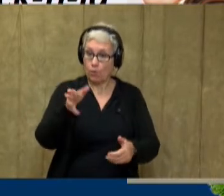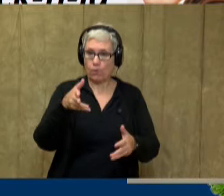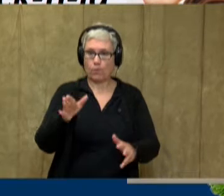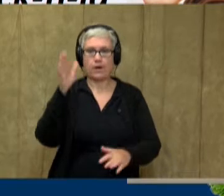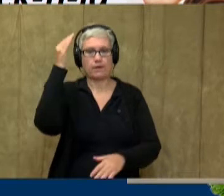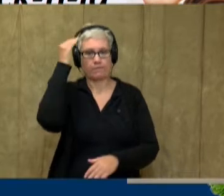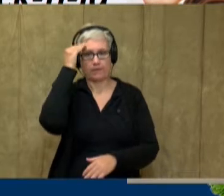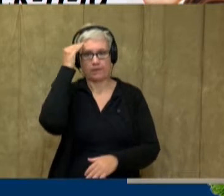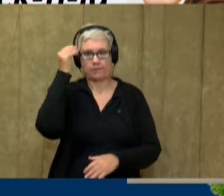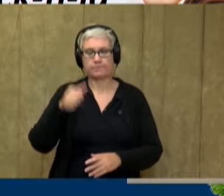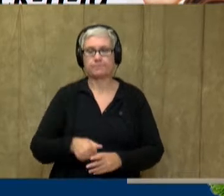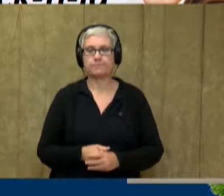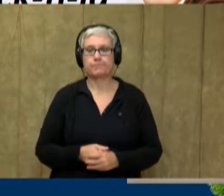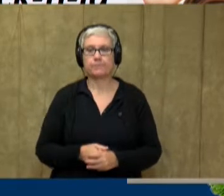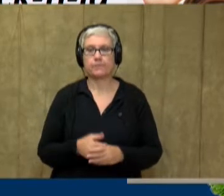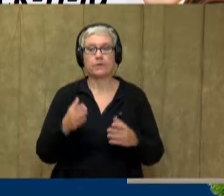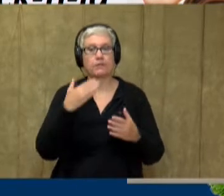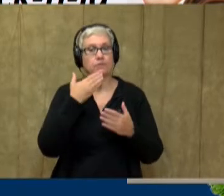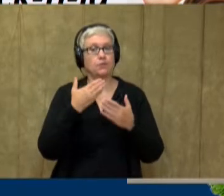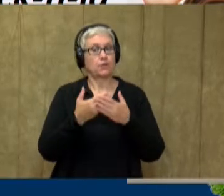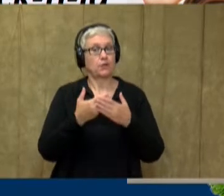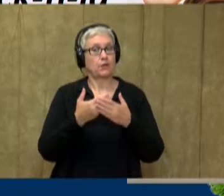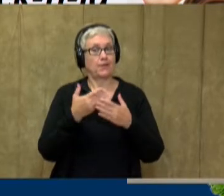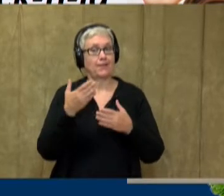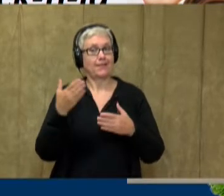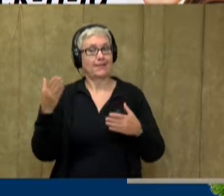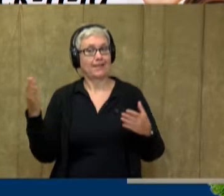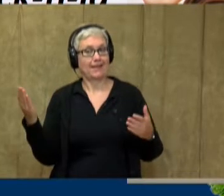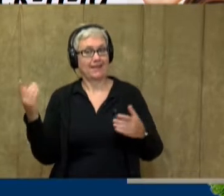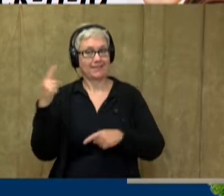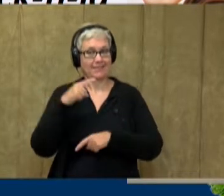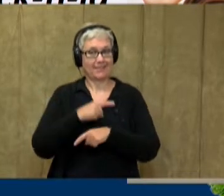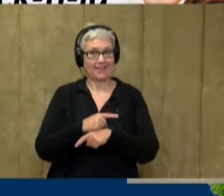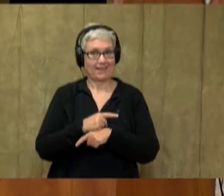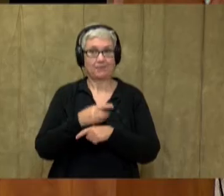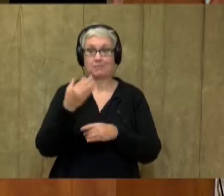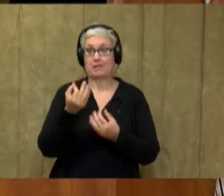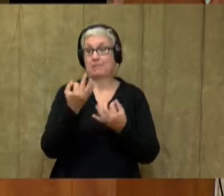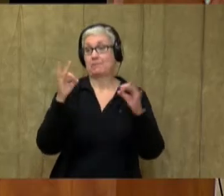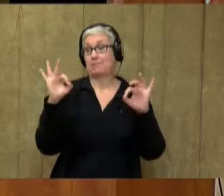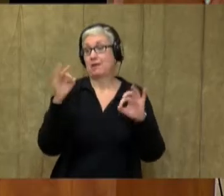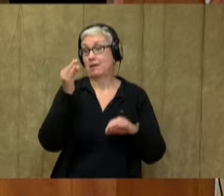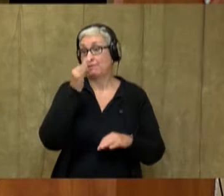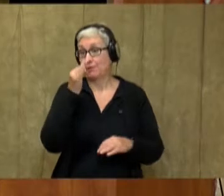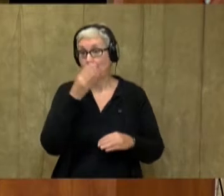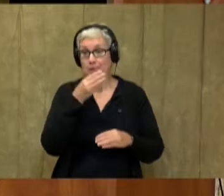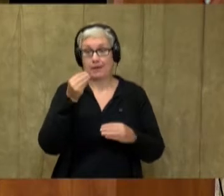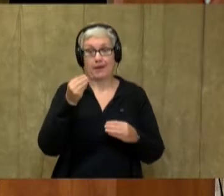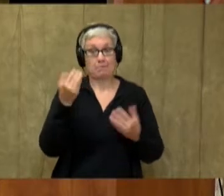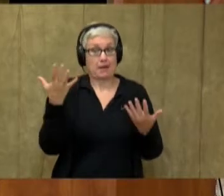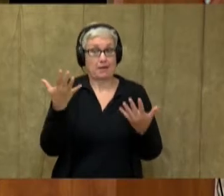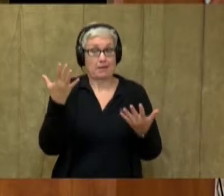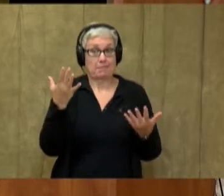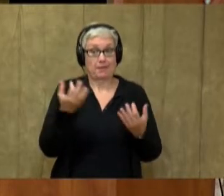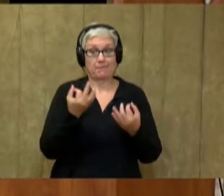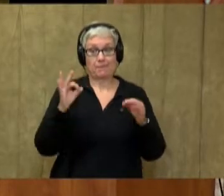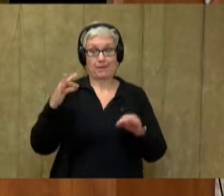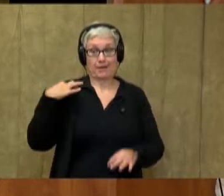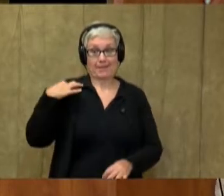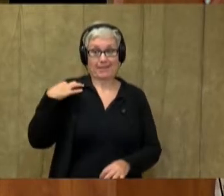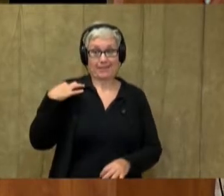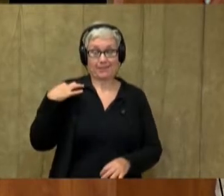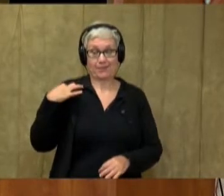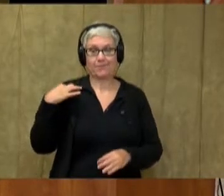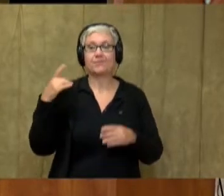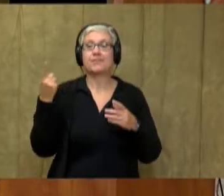So we have some good news today. Do you want free food or a t-shirt? Everybody loves free things. This is what you